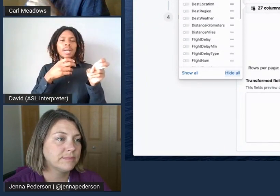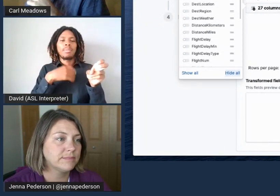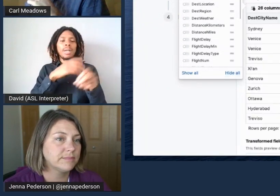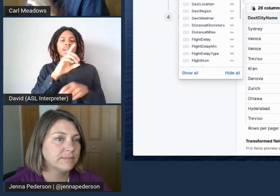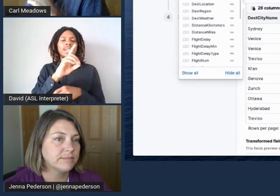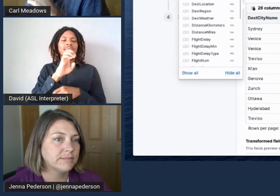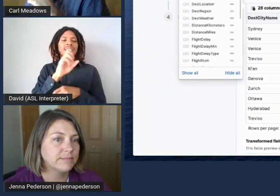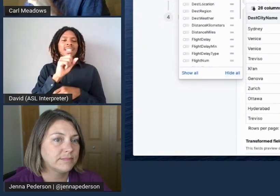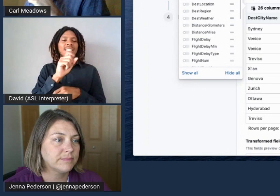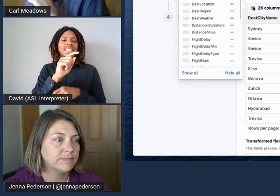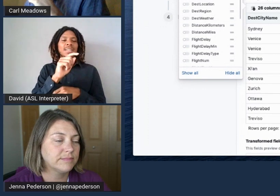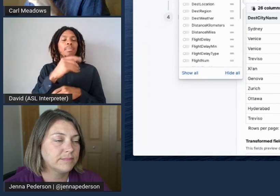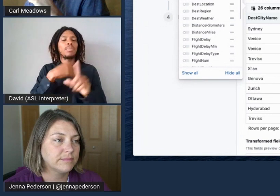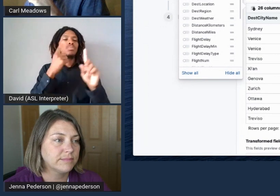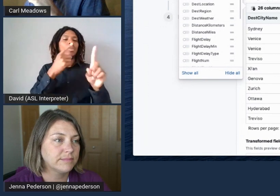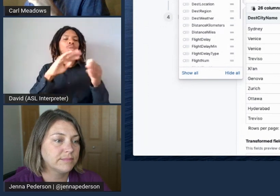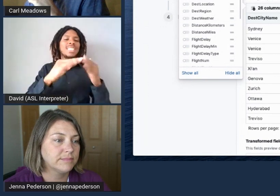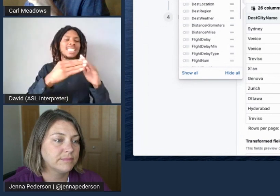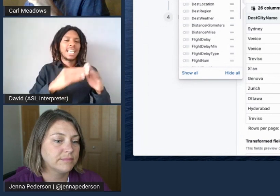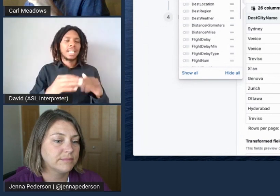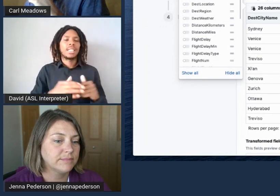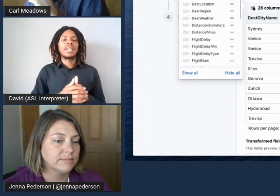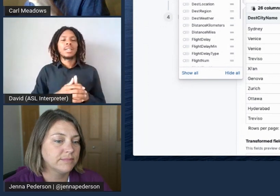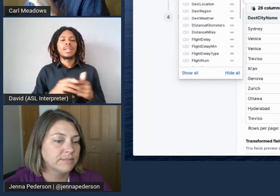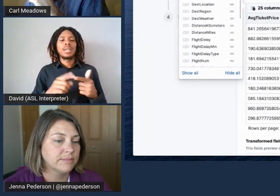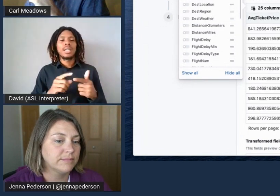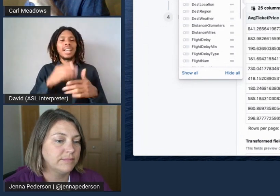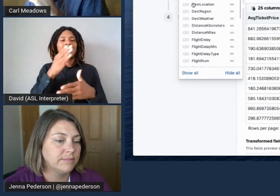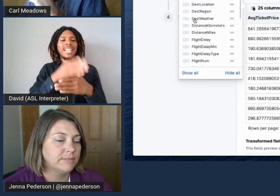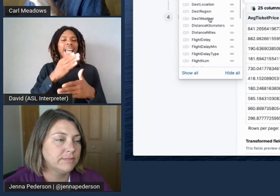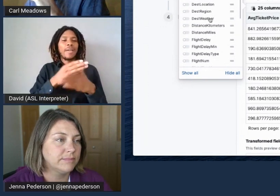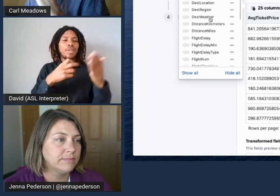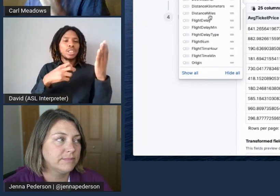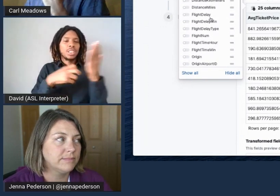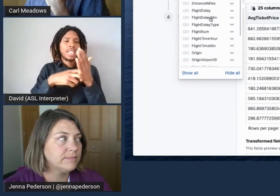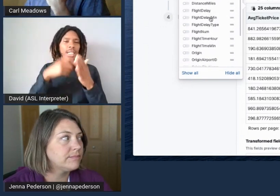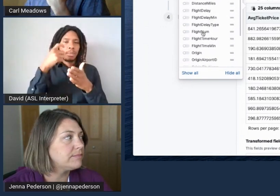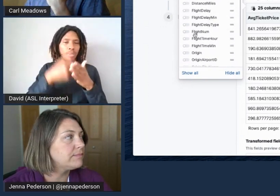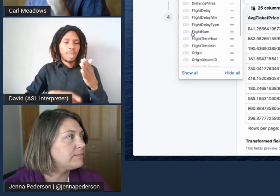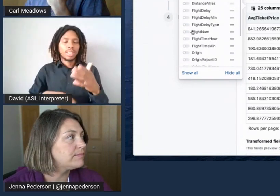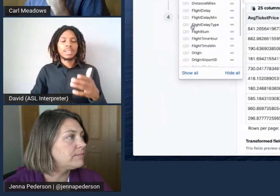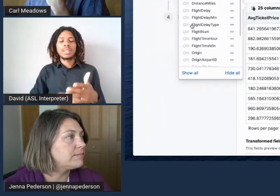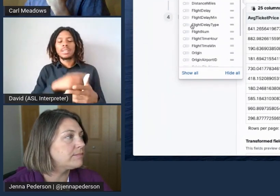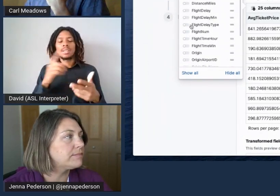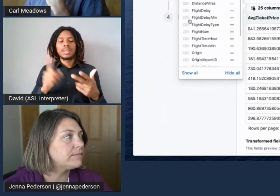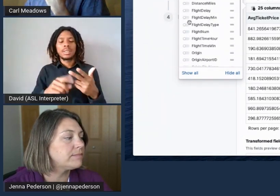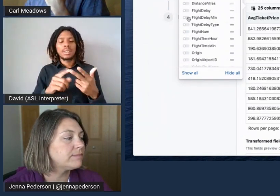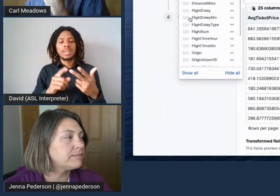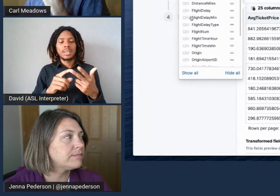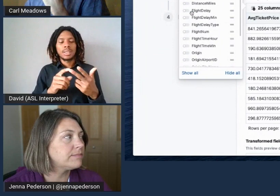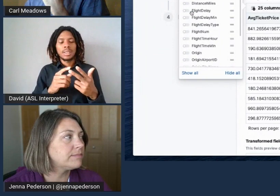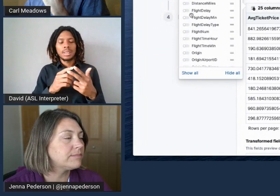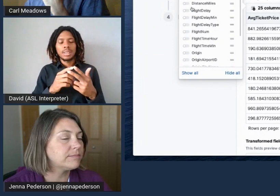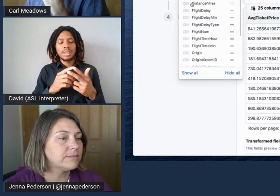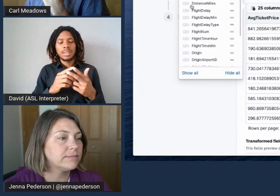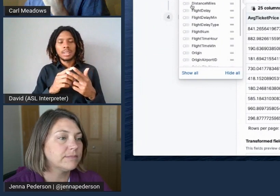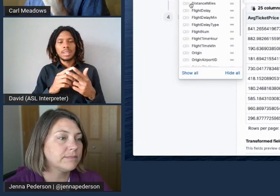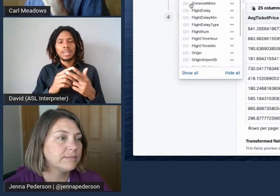cities. I'm going to grab the average ticket price. I'm going to grab